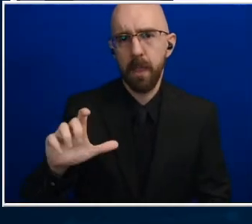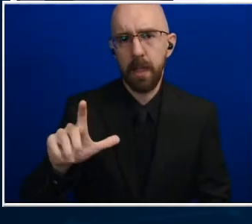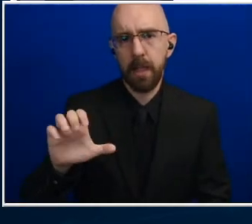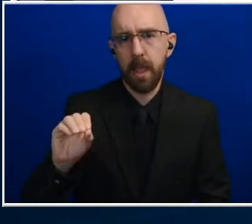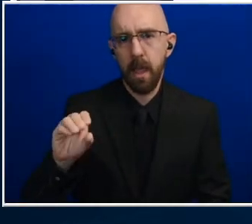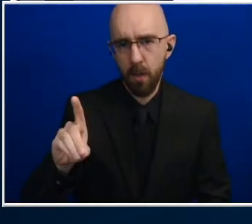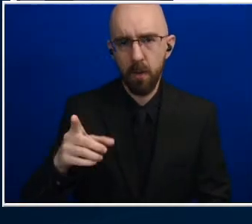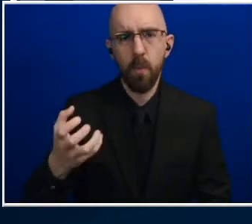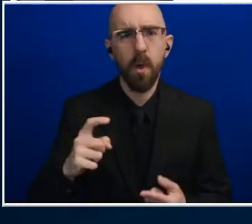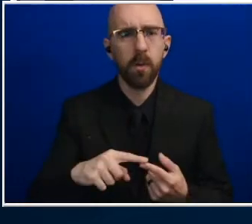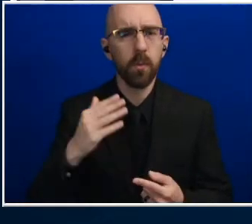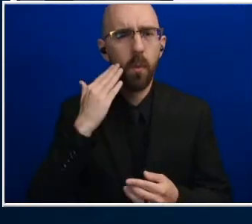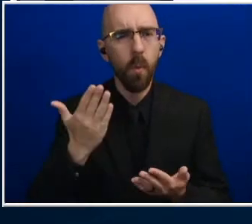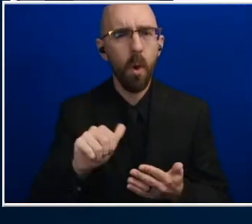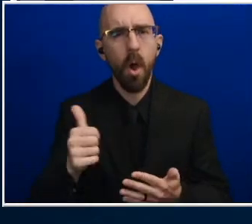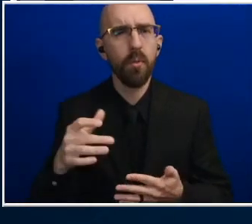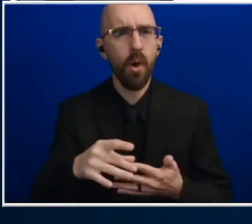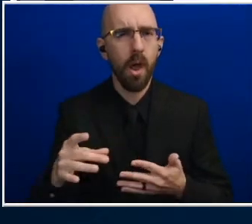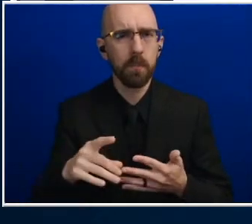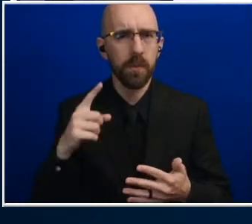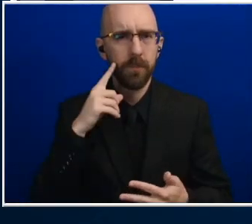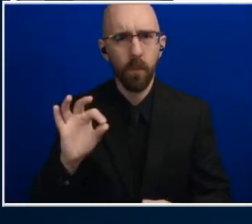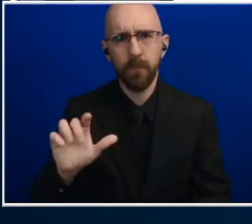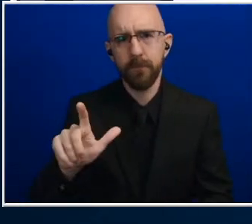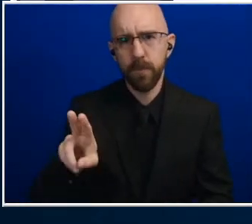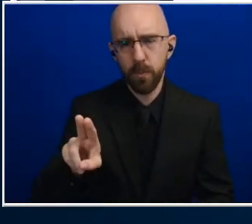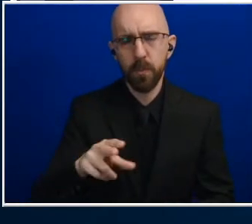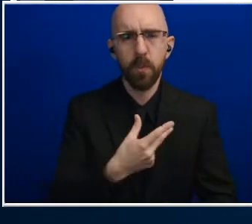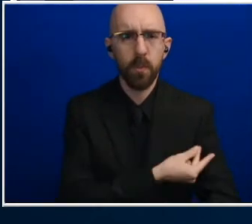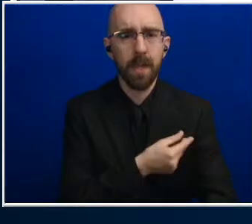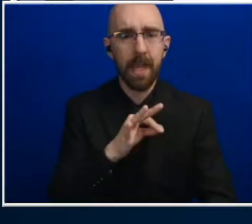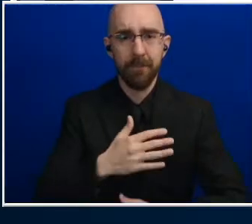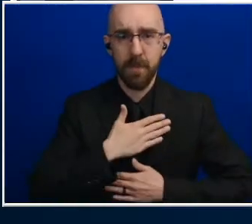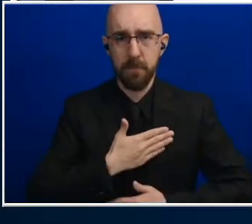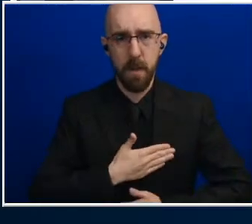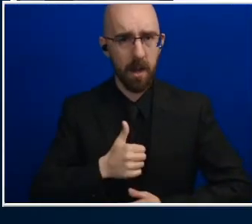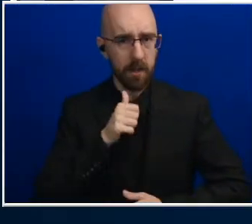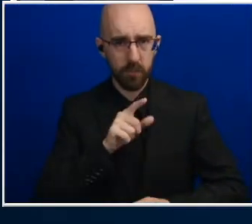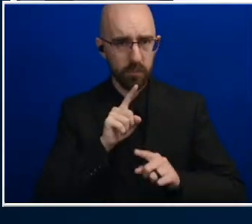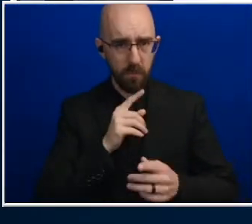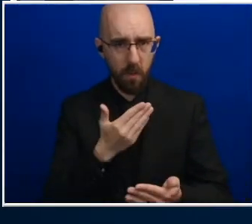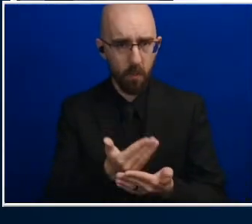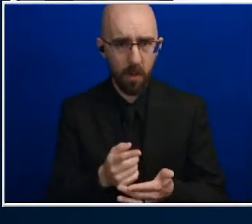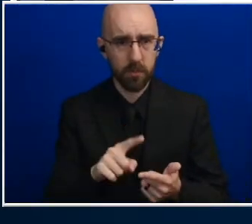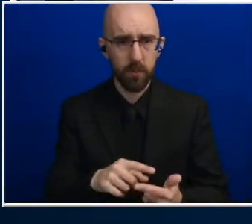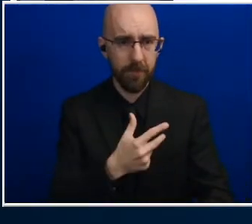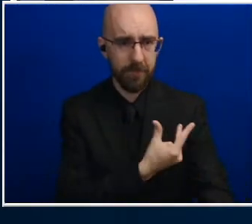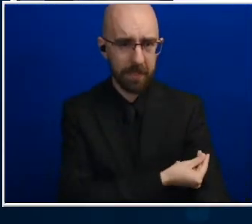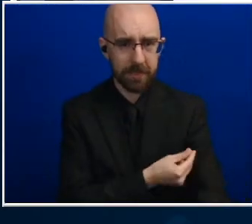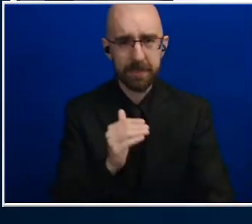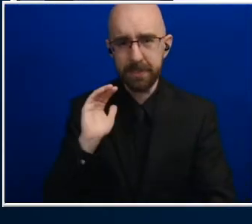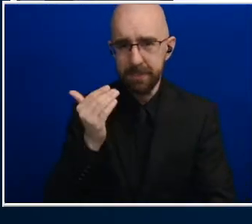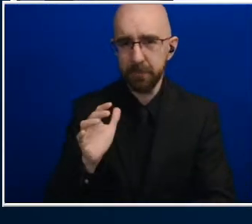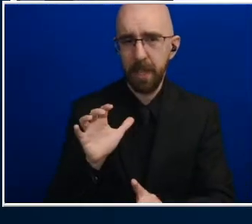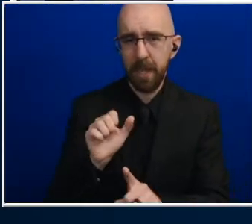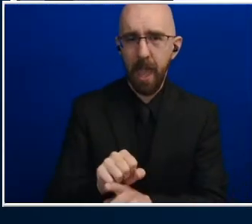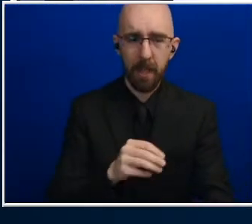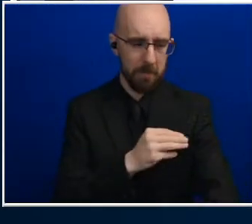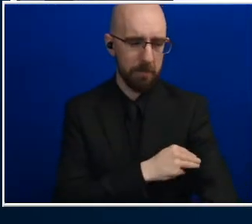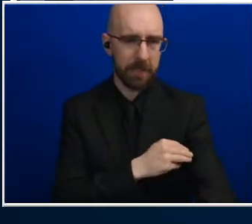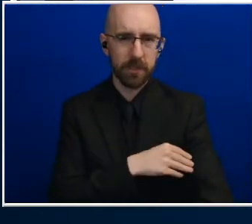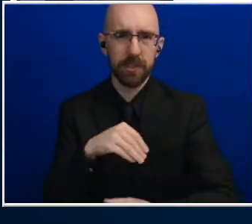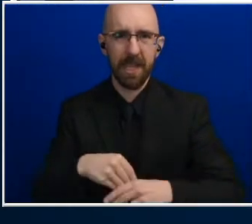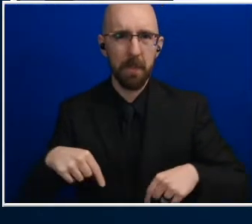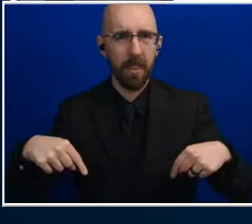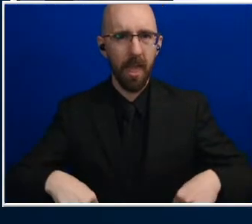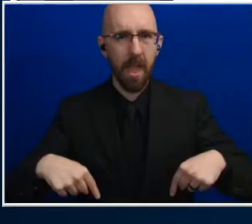for the flu vaccine if your body doesn't respond well to the vaccine? It seems to attack the muscles in my legs for long